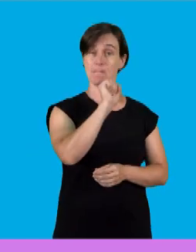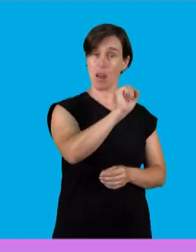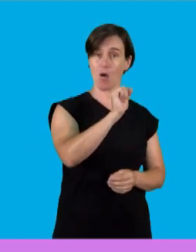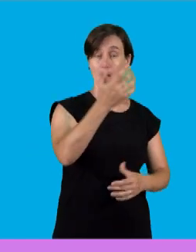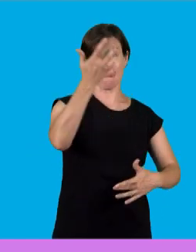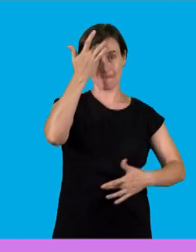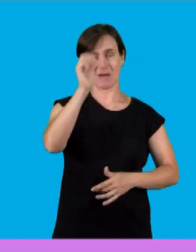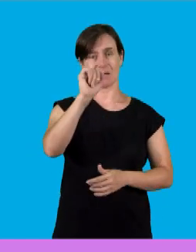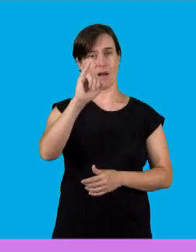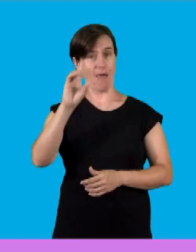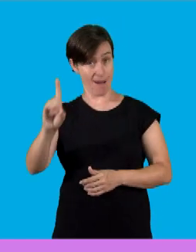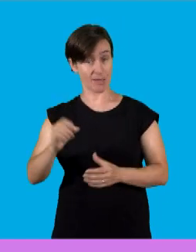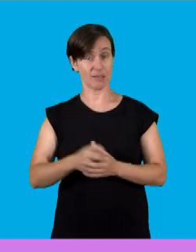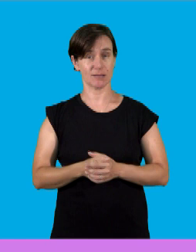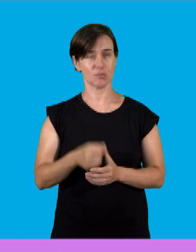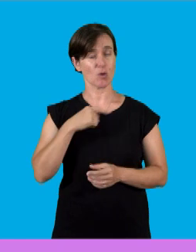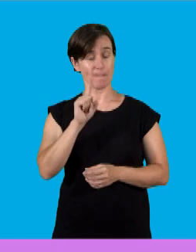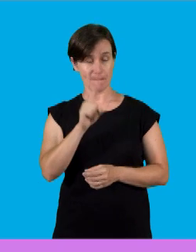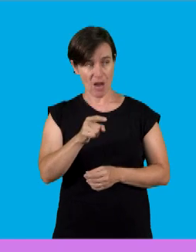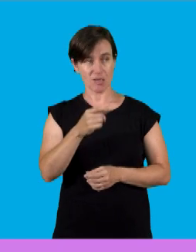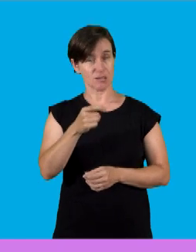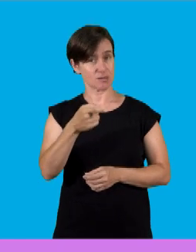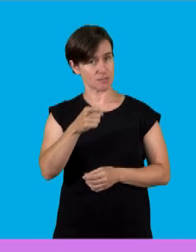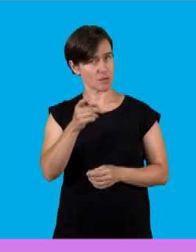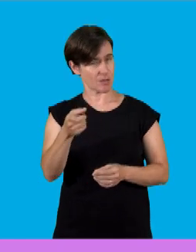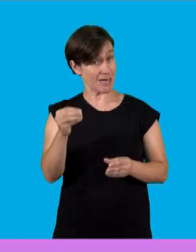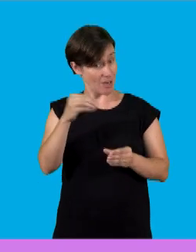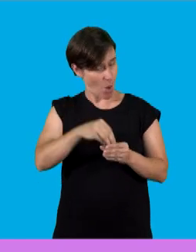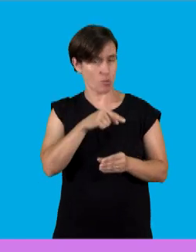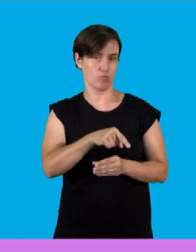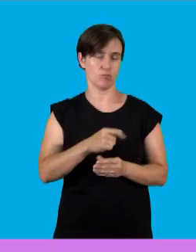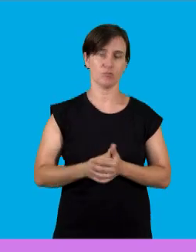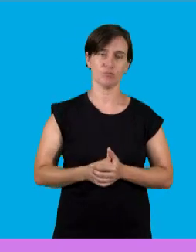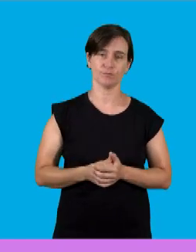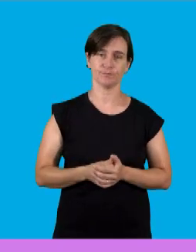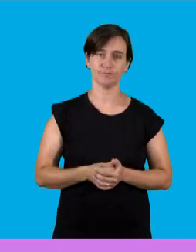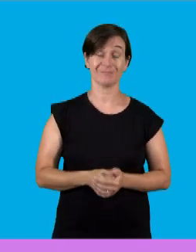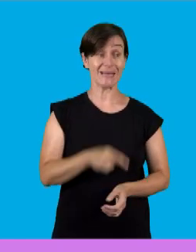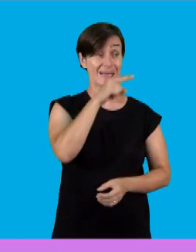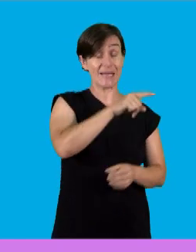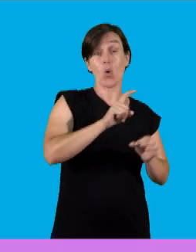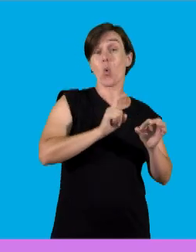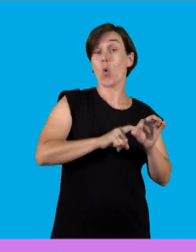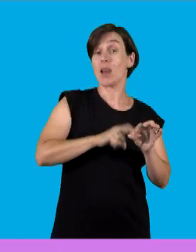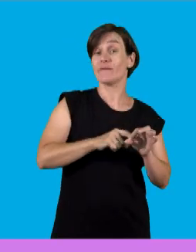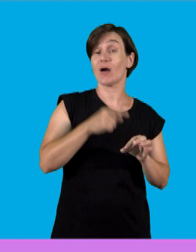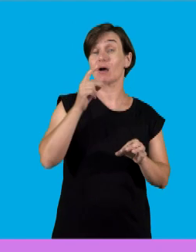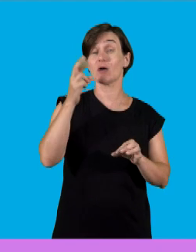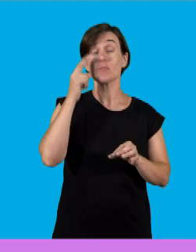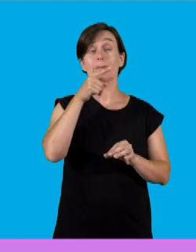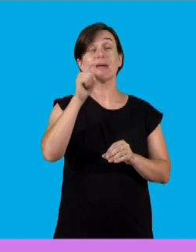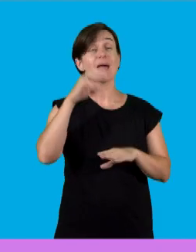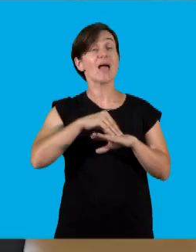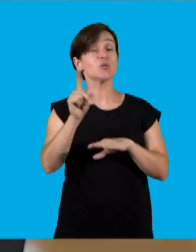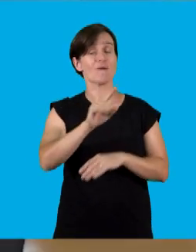to a medical aid scheme. Right. So that must be taken into account. But also remember, he qualifies. Remember, he's 41